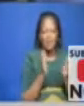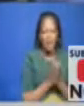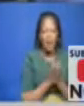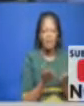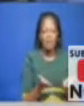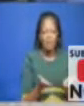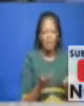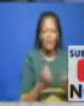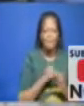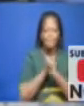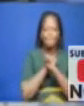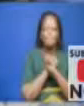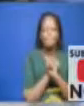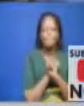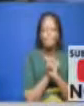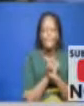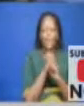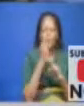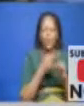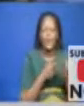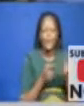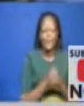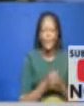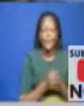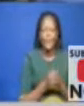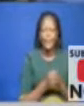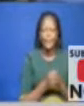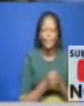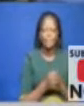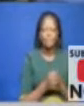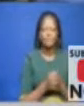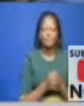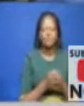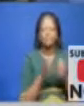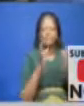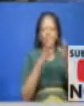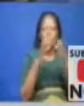and protection also from rogue agents